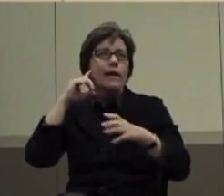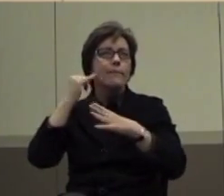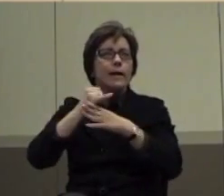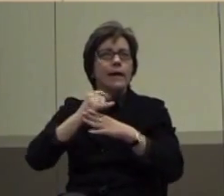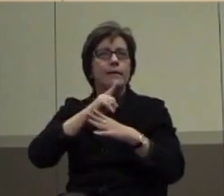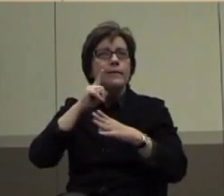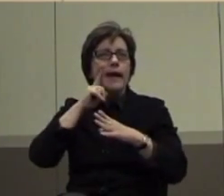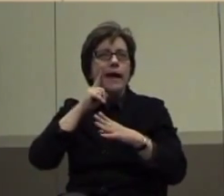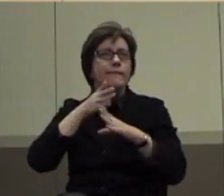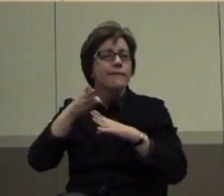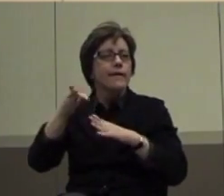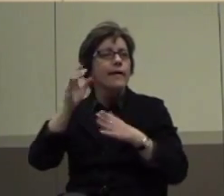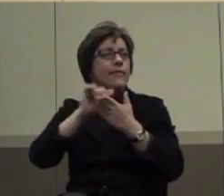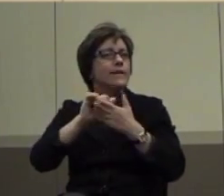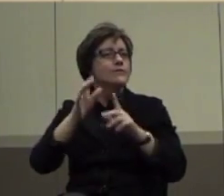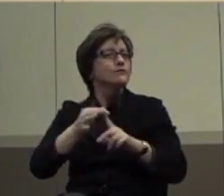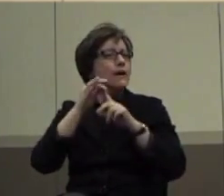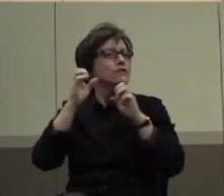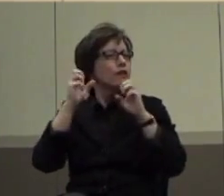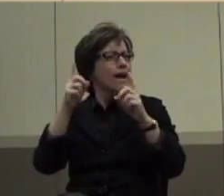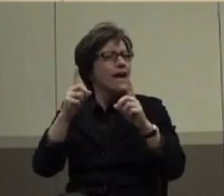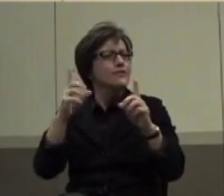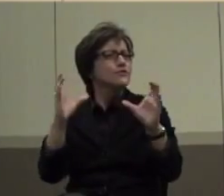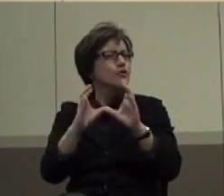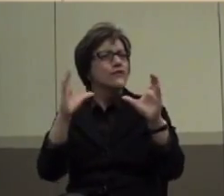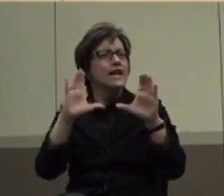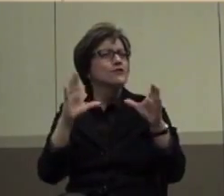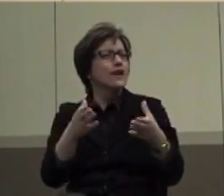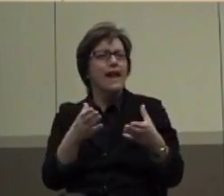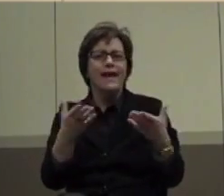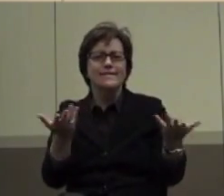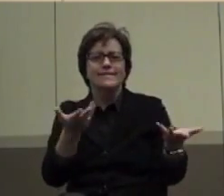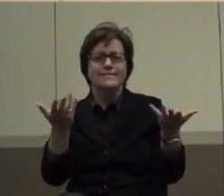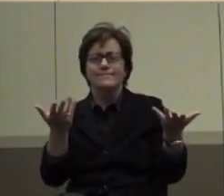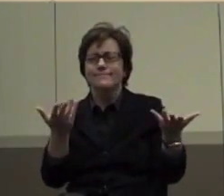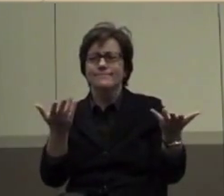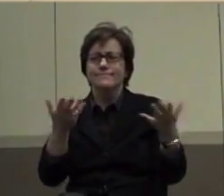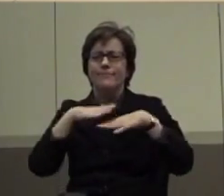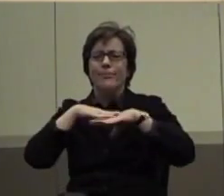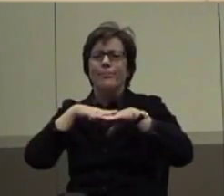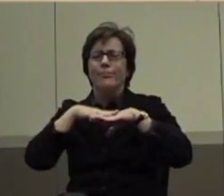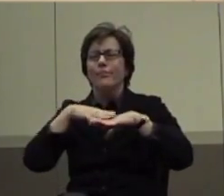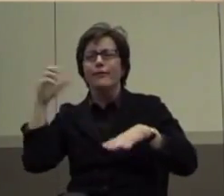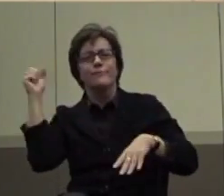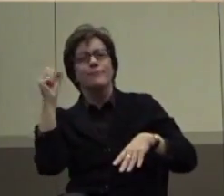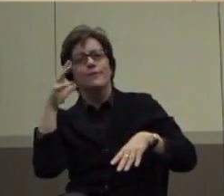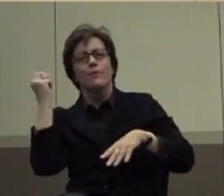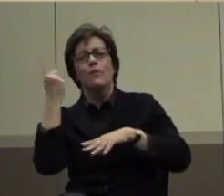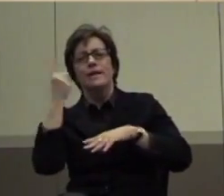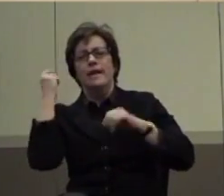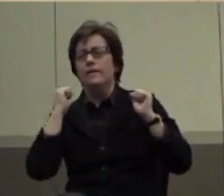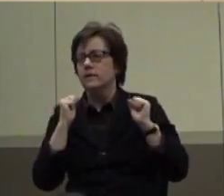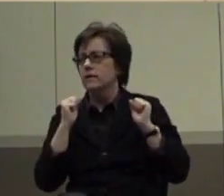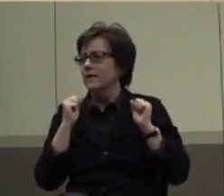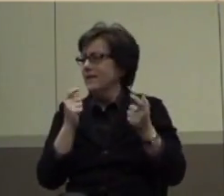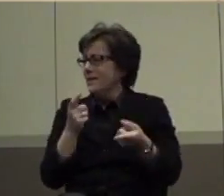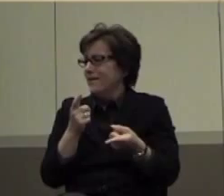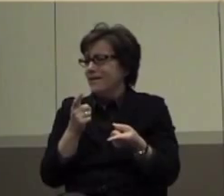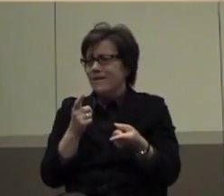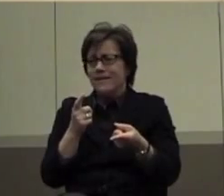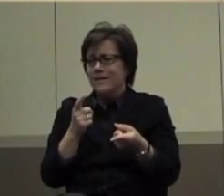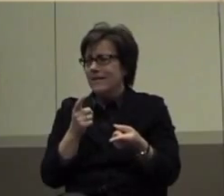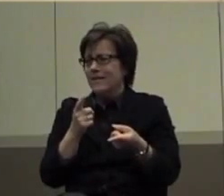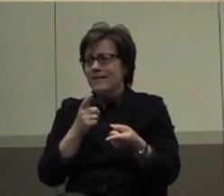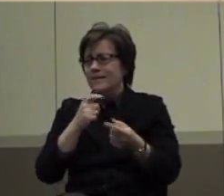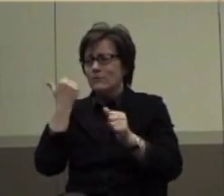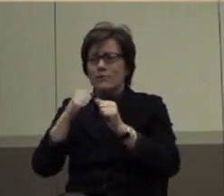class, in which we draw out, the disability of the day, right? And we throw it out there. So the fact that they even remember anything about